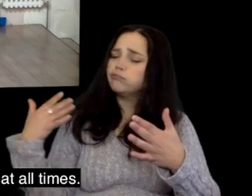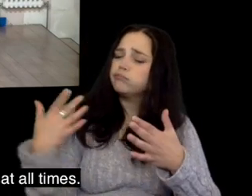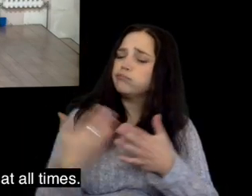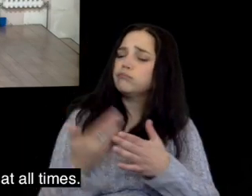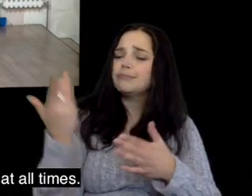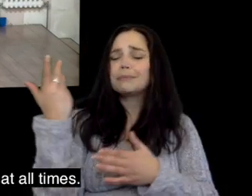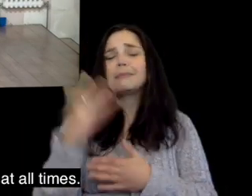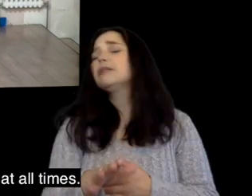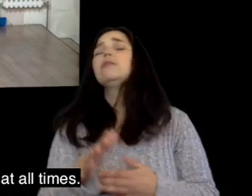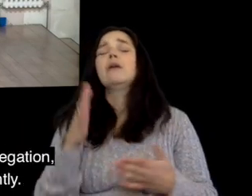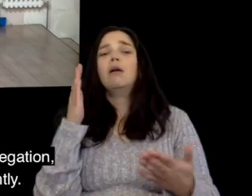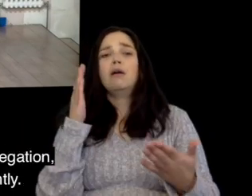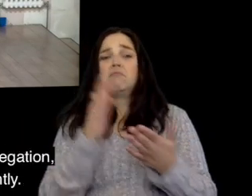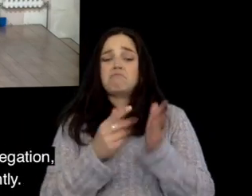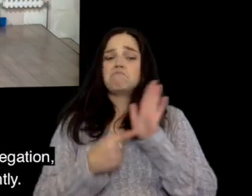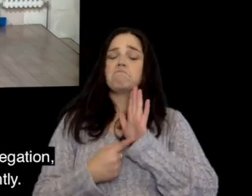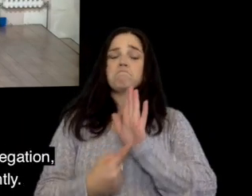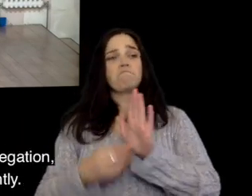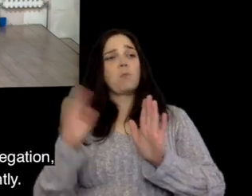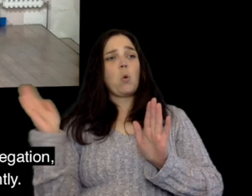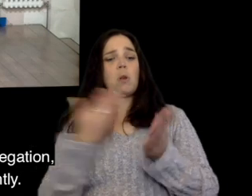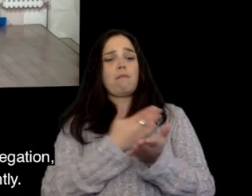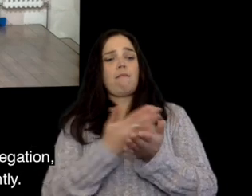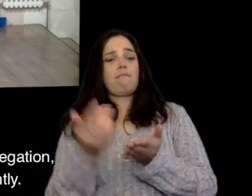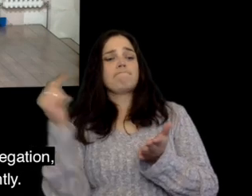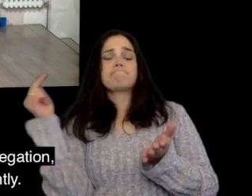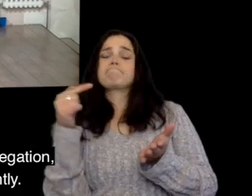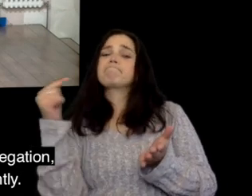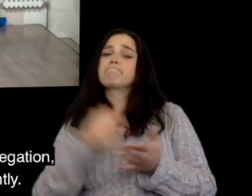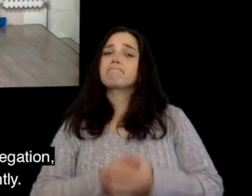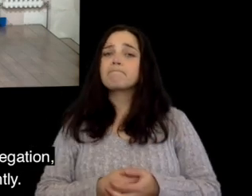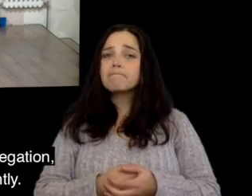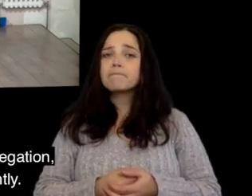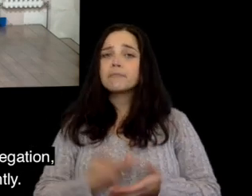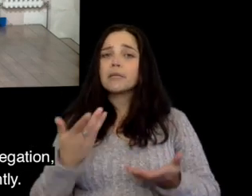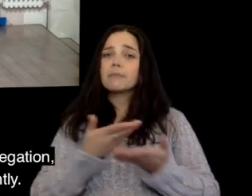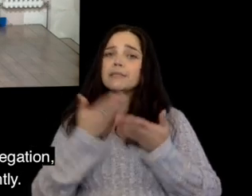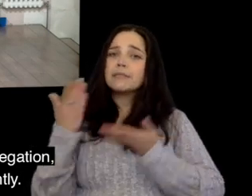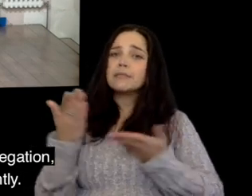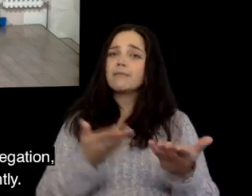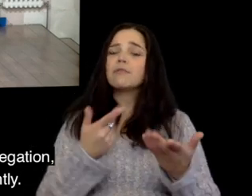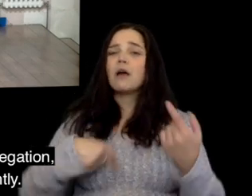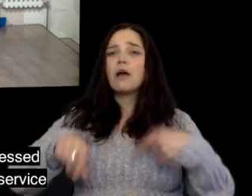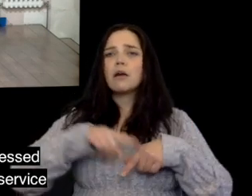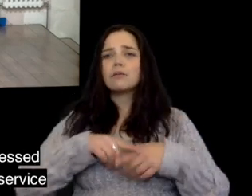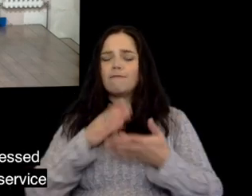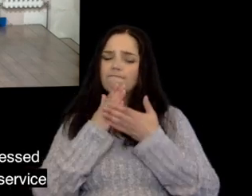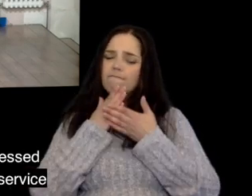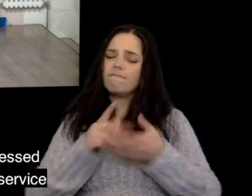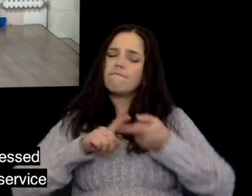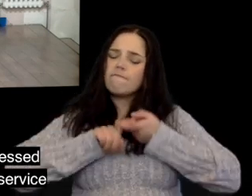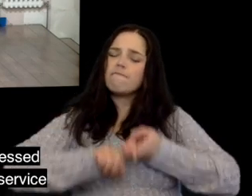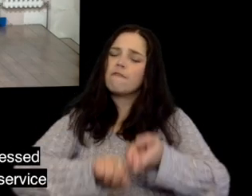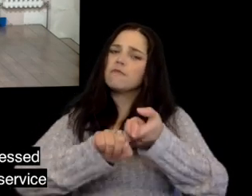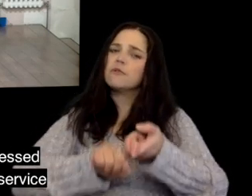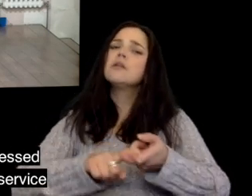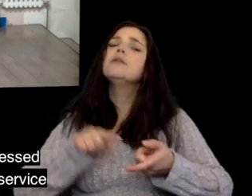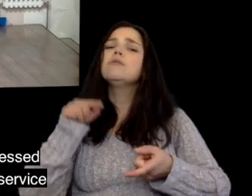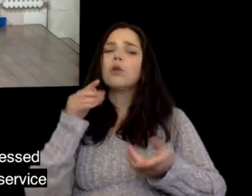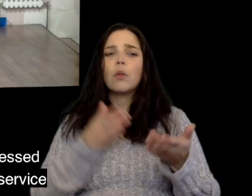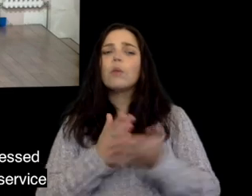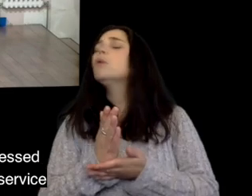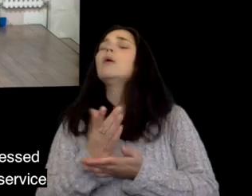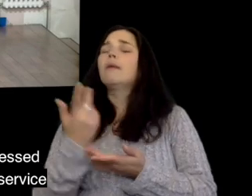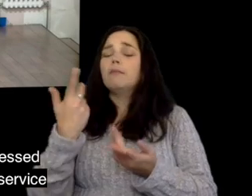years with complete transparency at all times. He has served us as a congregation faithfully and